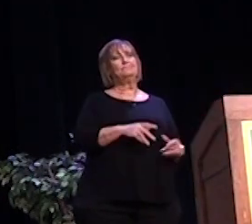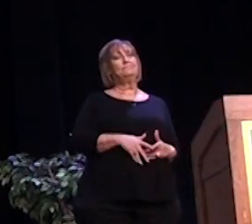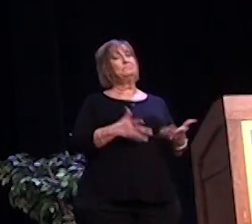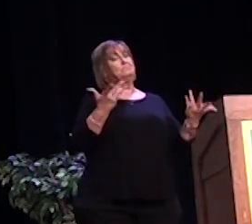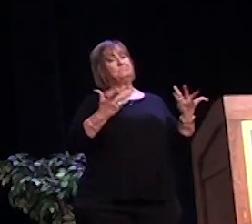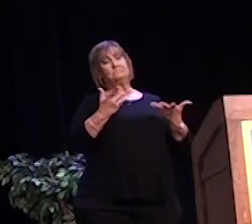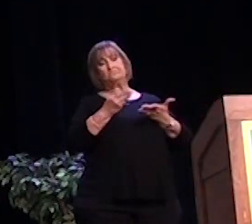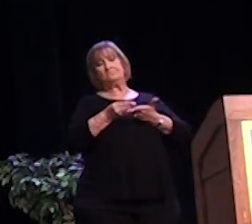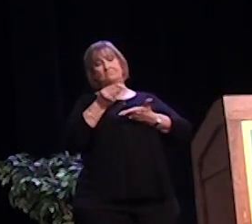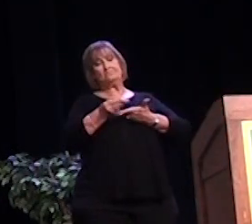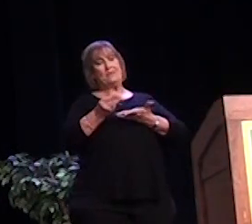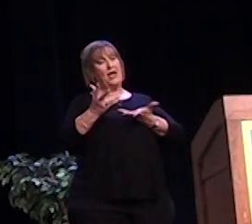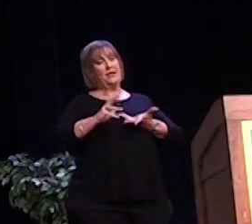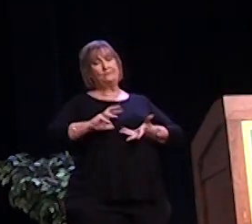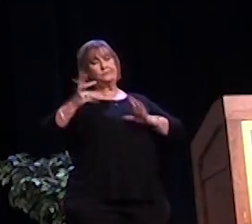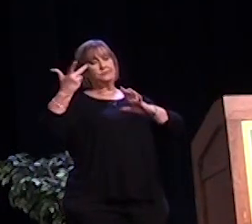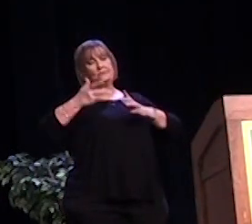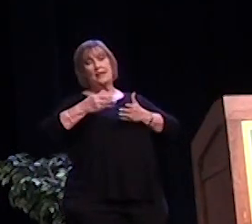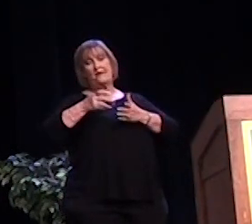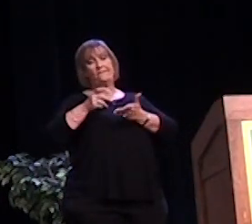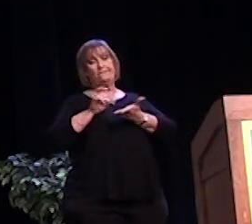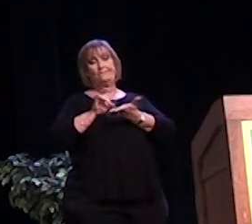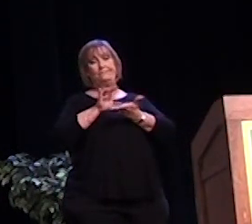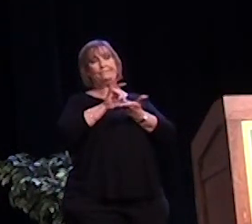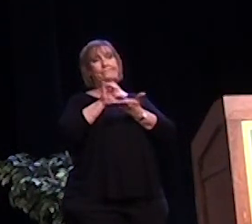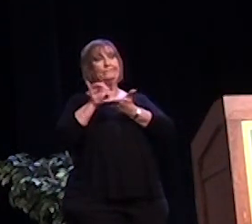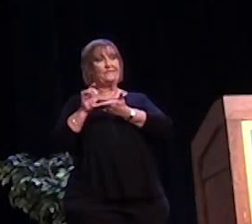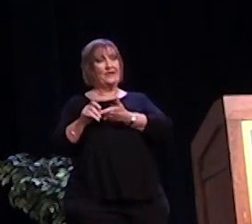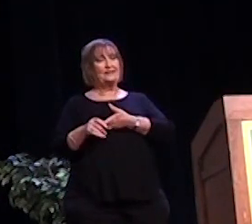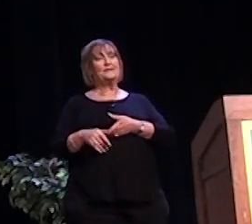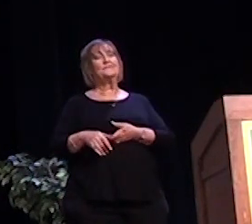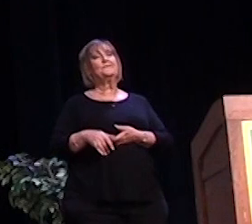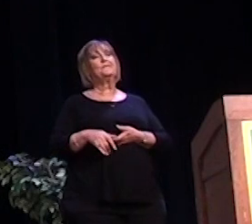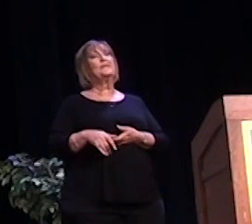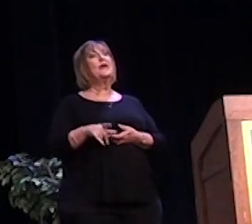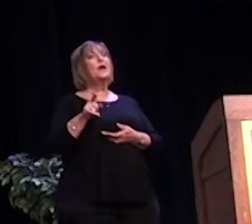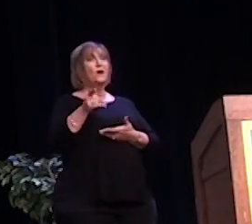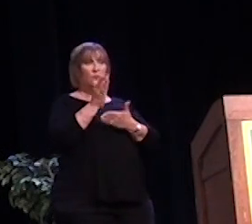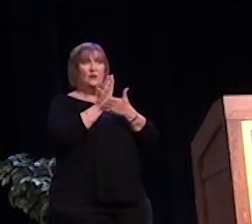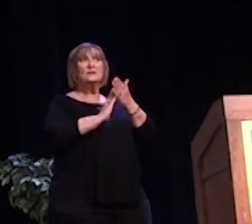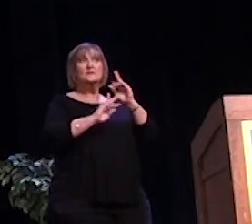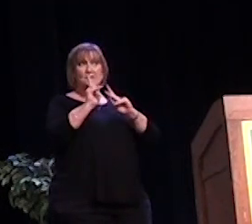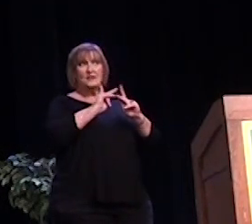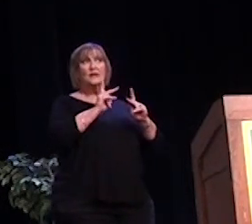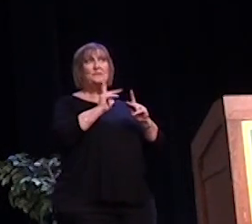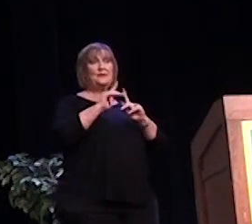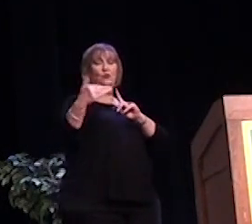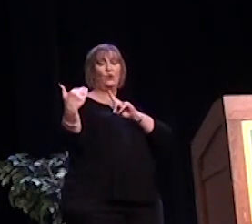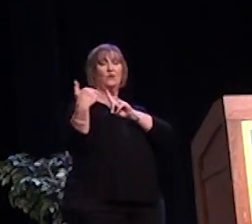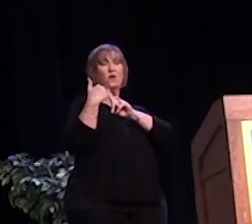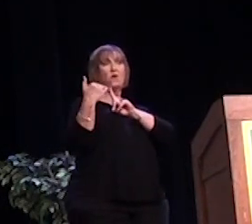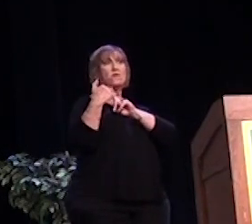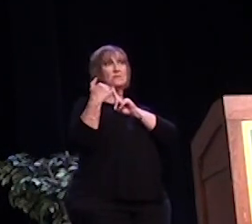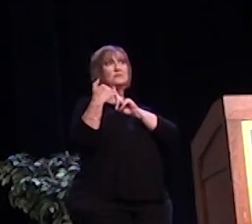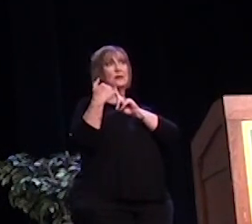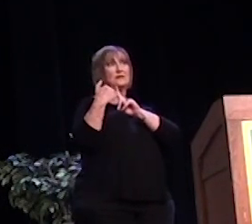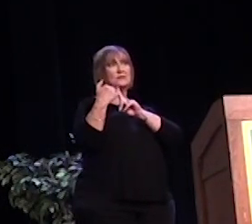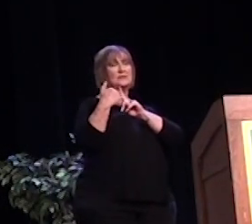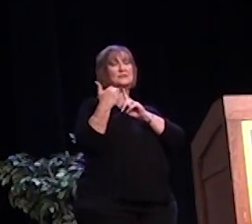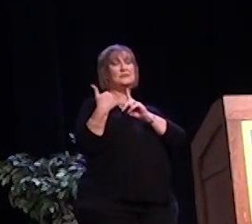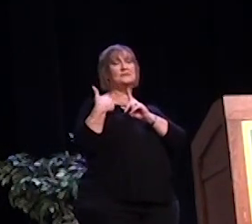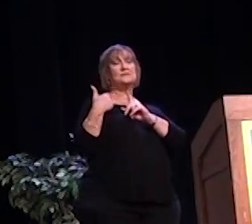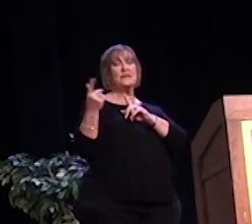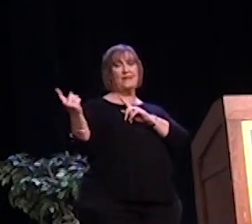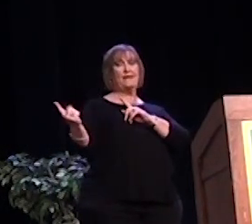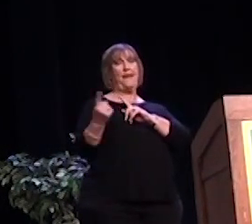challenges is we've had folks come to us and say, can you come over to our community? We had one right up the road from Riverside Terrace. Some of